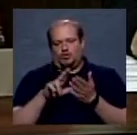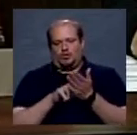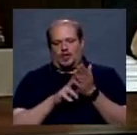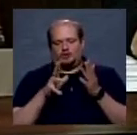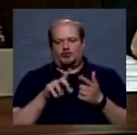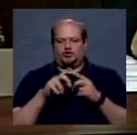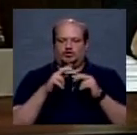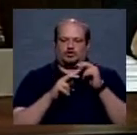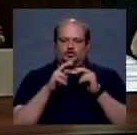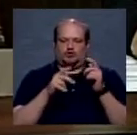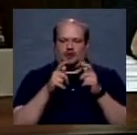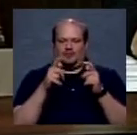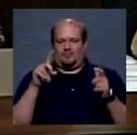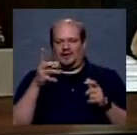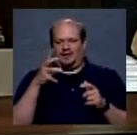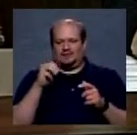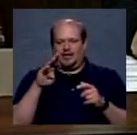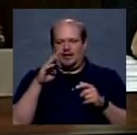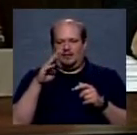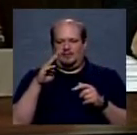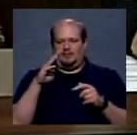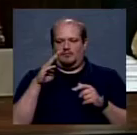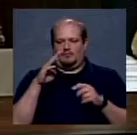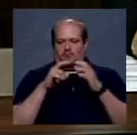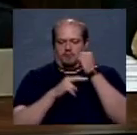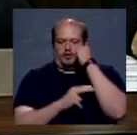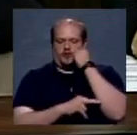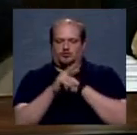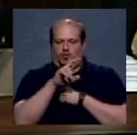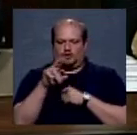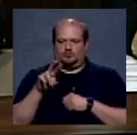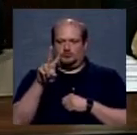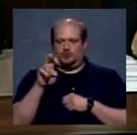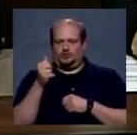to construct the Big Dam Bridge restroom in amount of